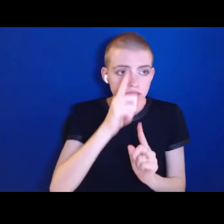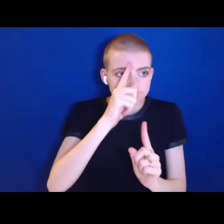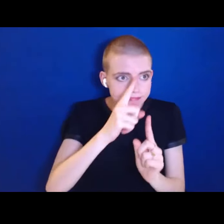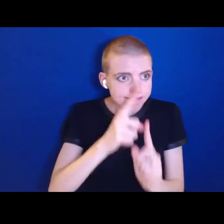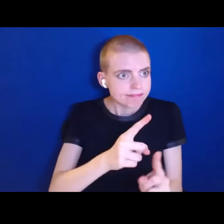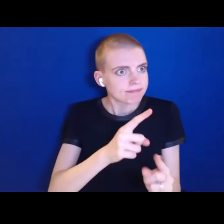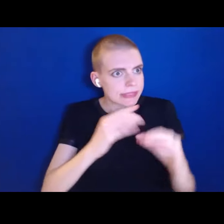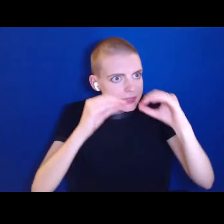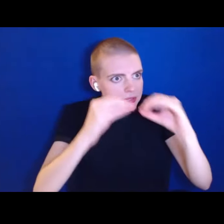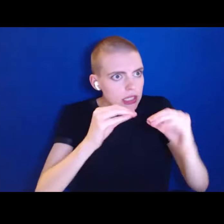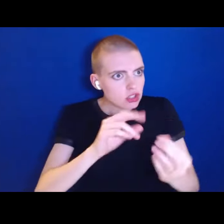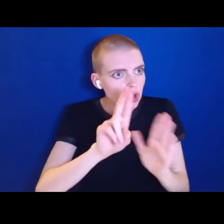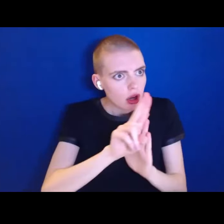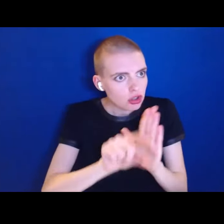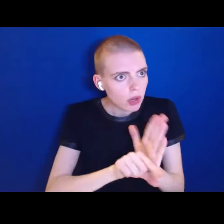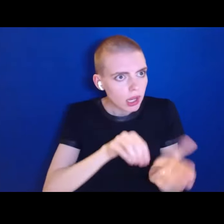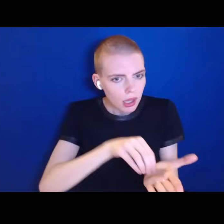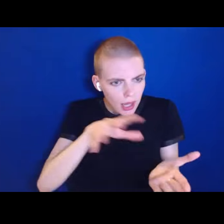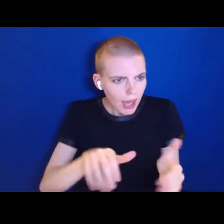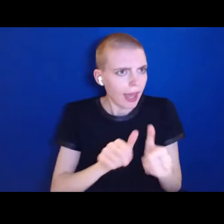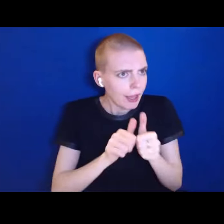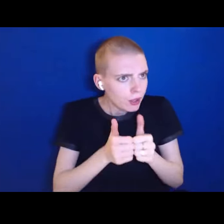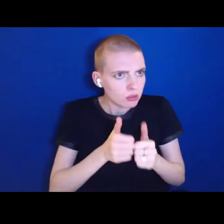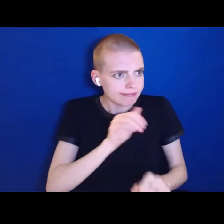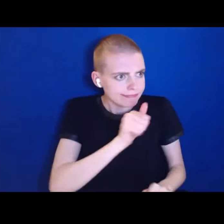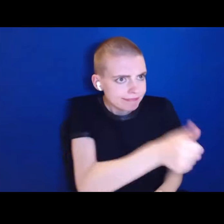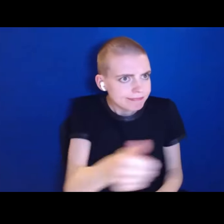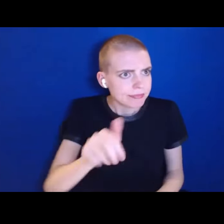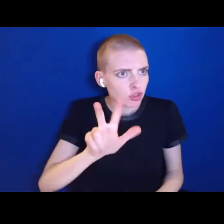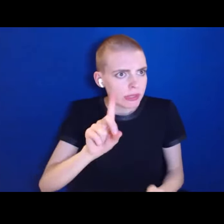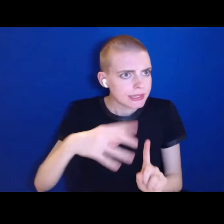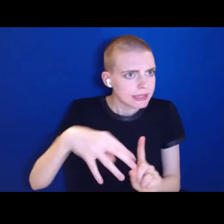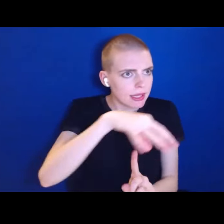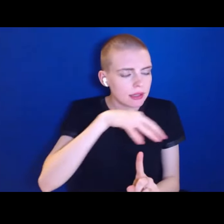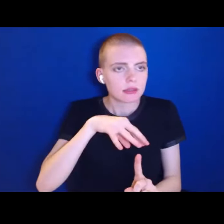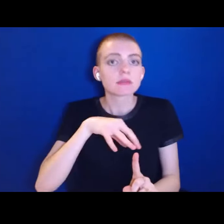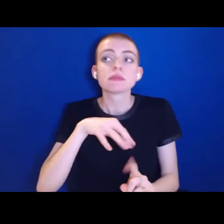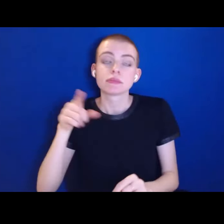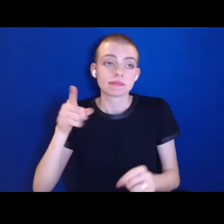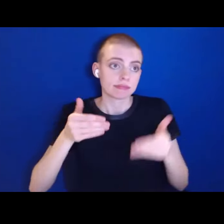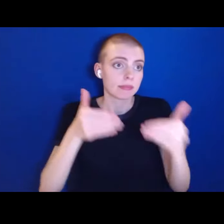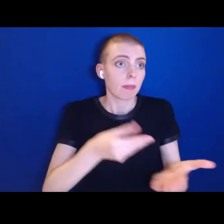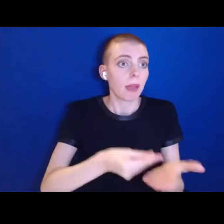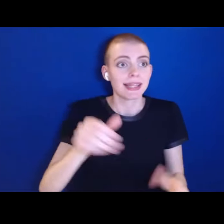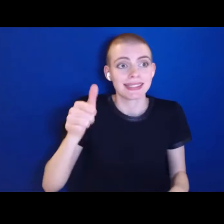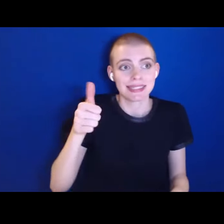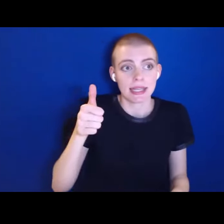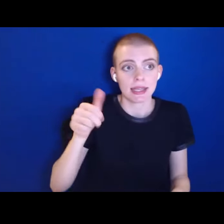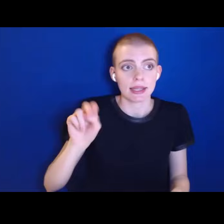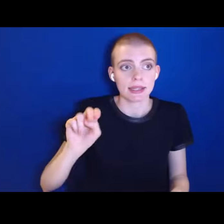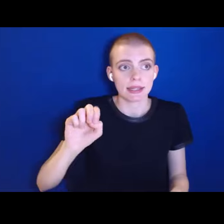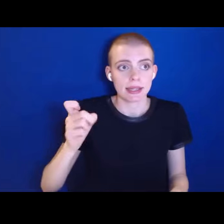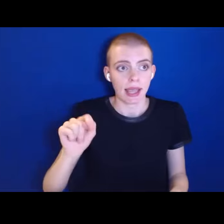3D scans, and they bought 10 next engine scanners and 10